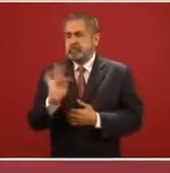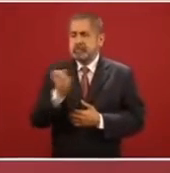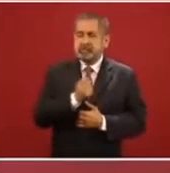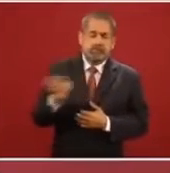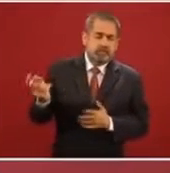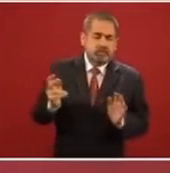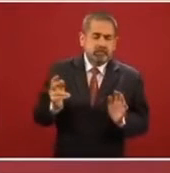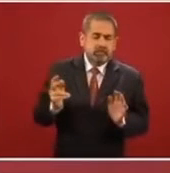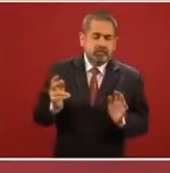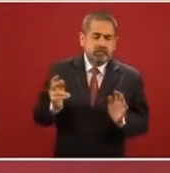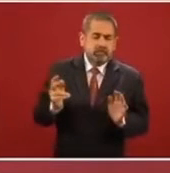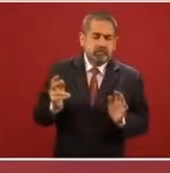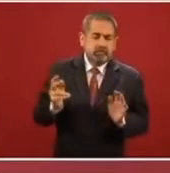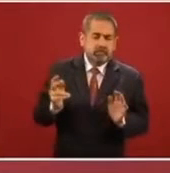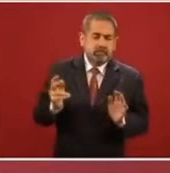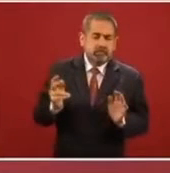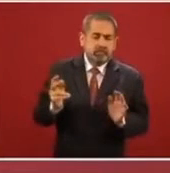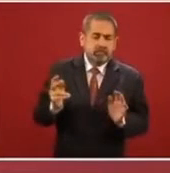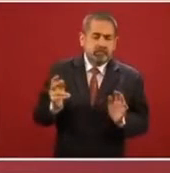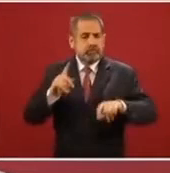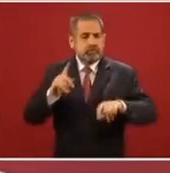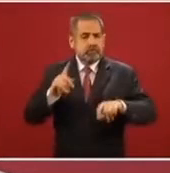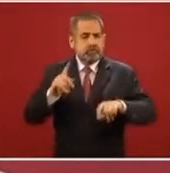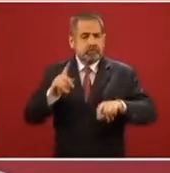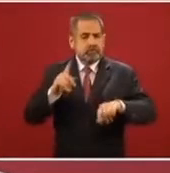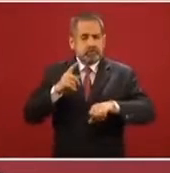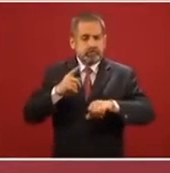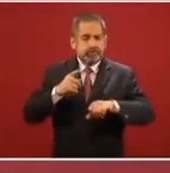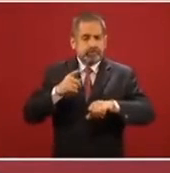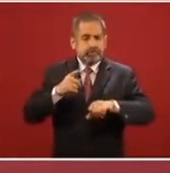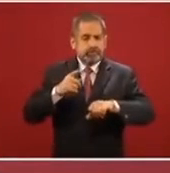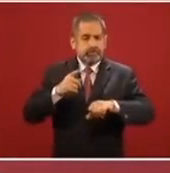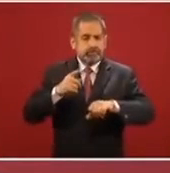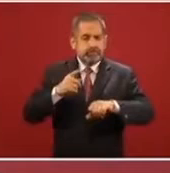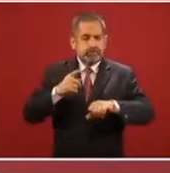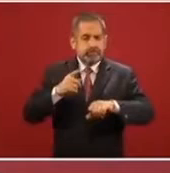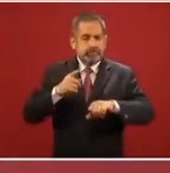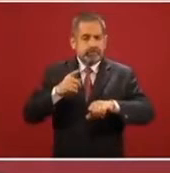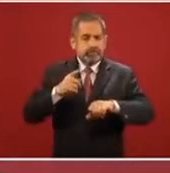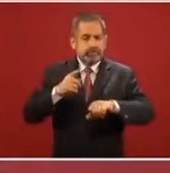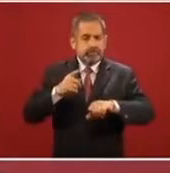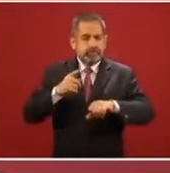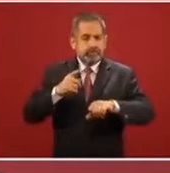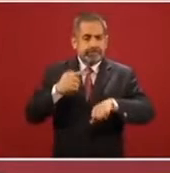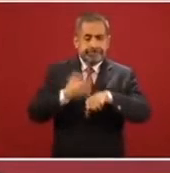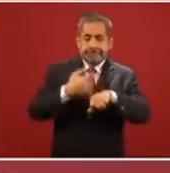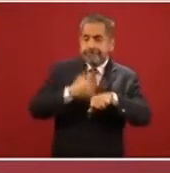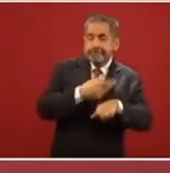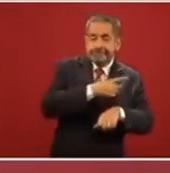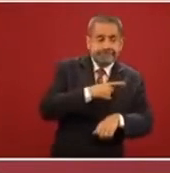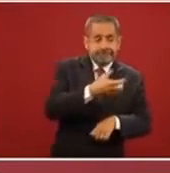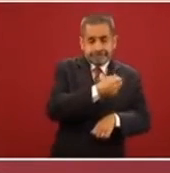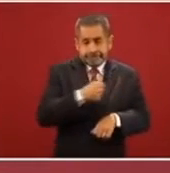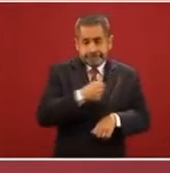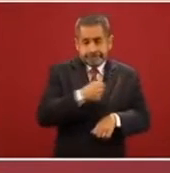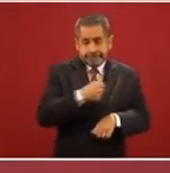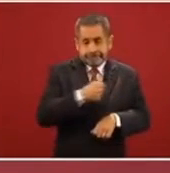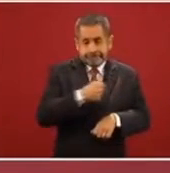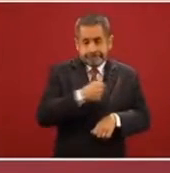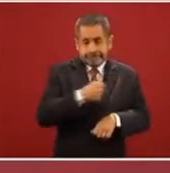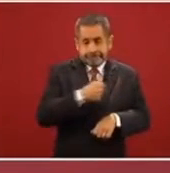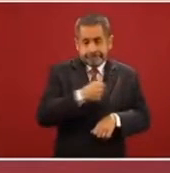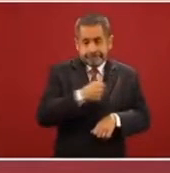tener una enfermedad will have a disease de cuidado, that needs to be cared for, una enfermedad delicada.